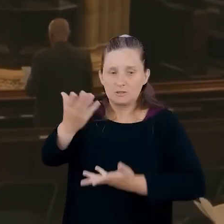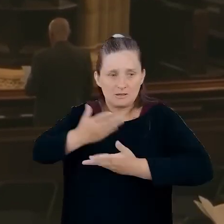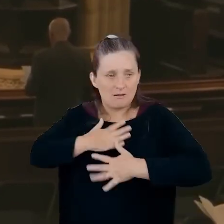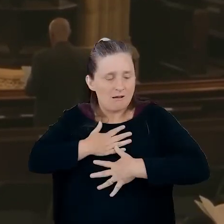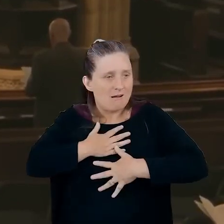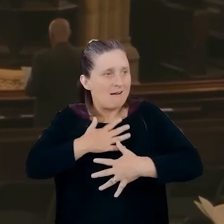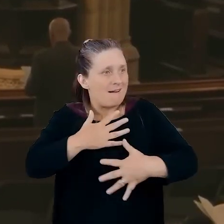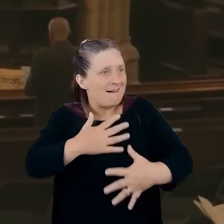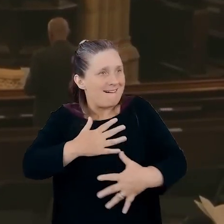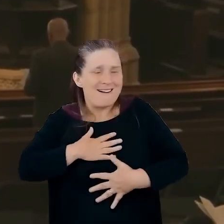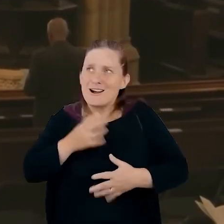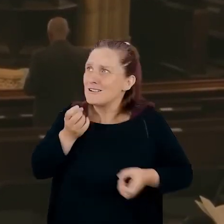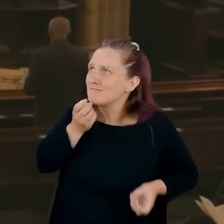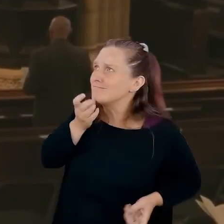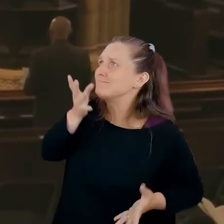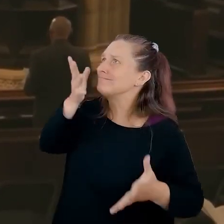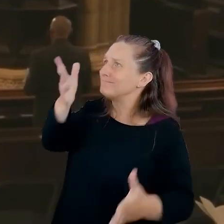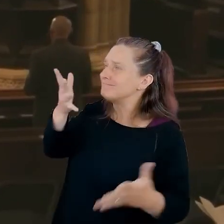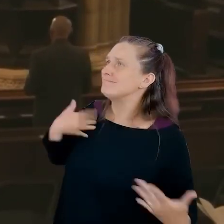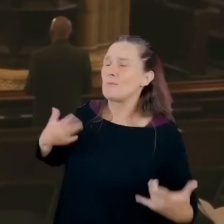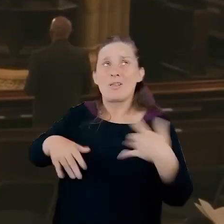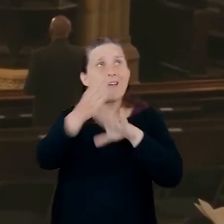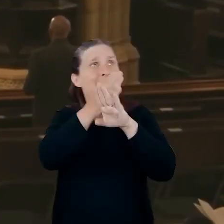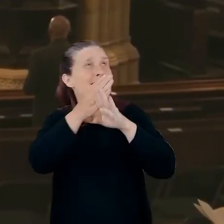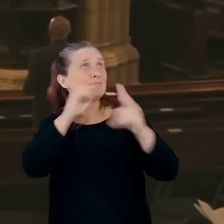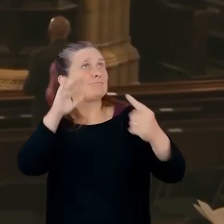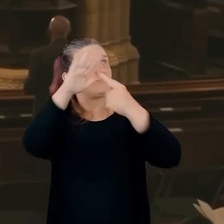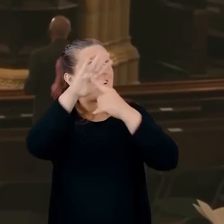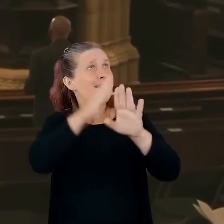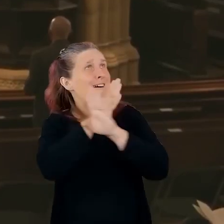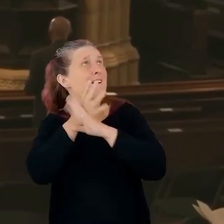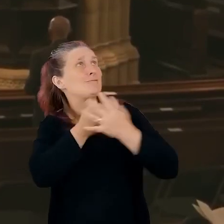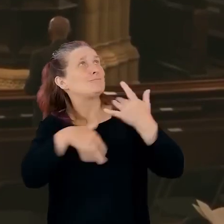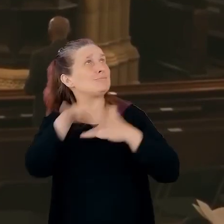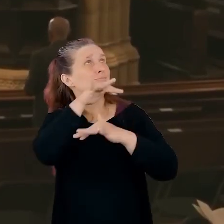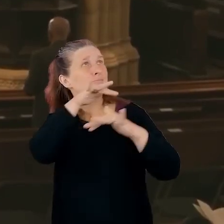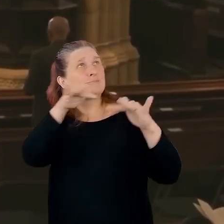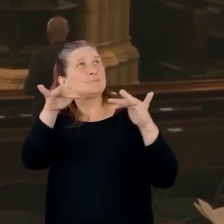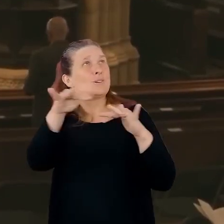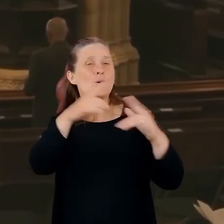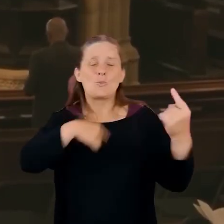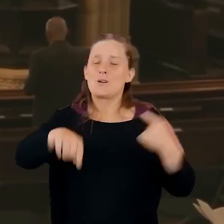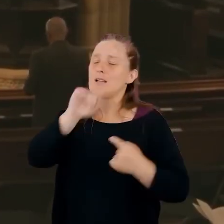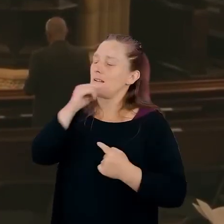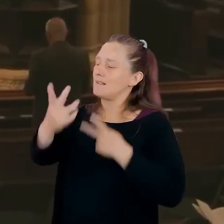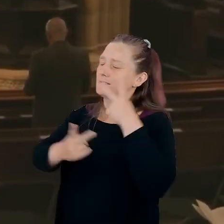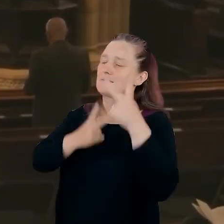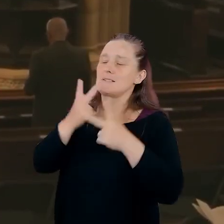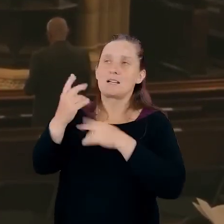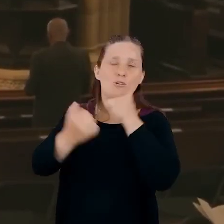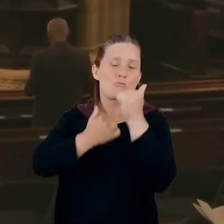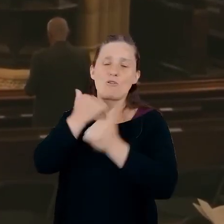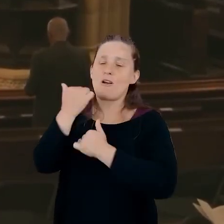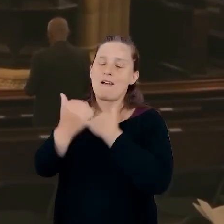breath and speech, that with angels and archangels and all the powers of heaven, we may find a voice to